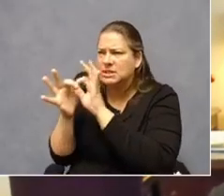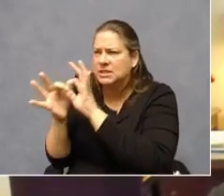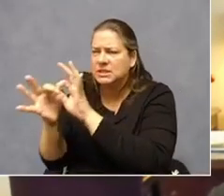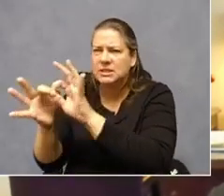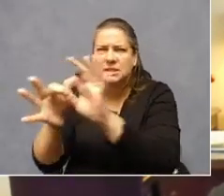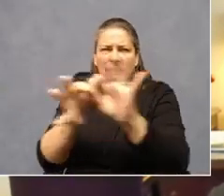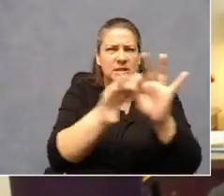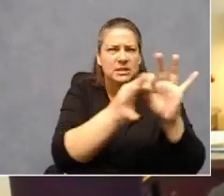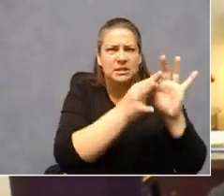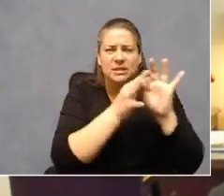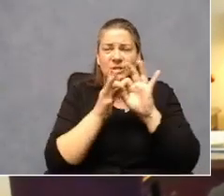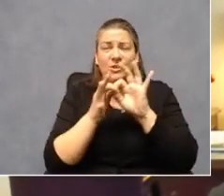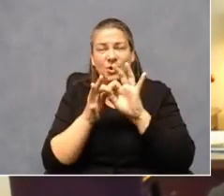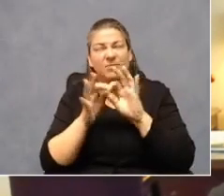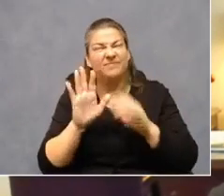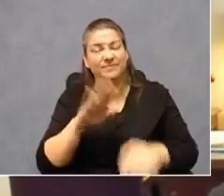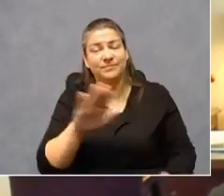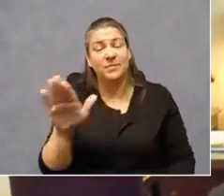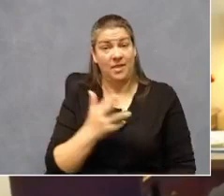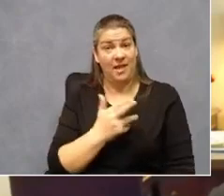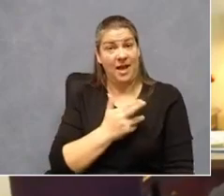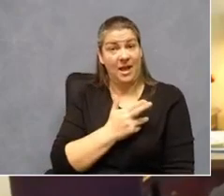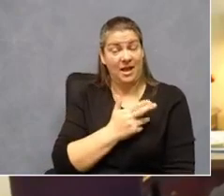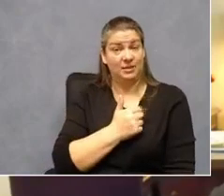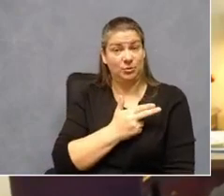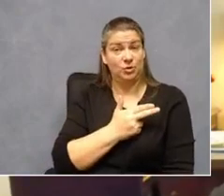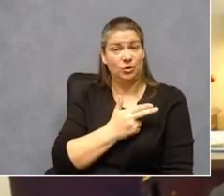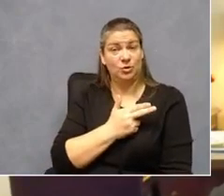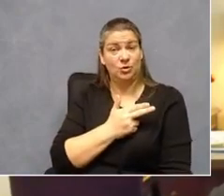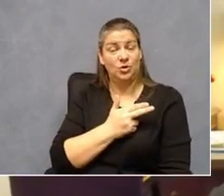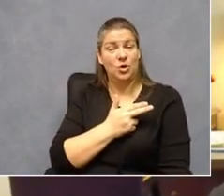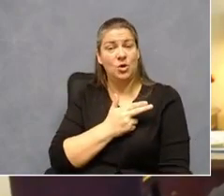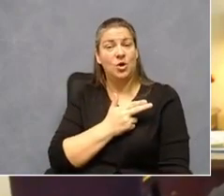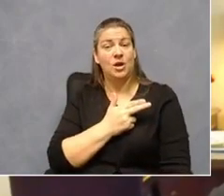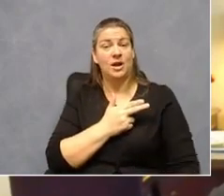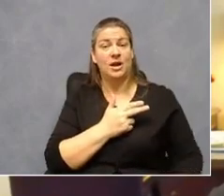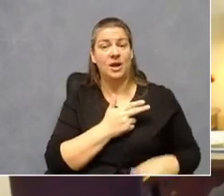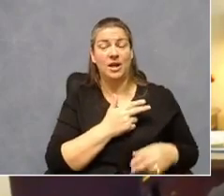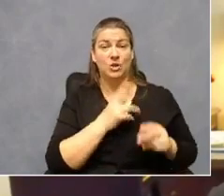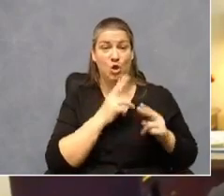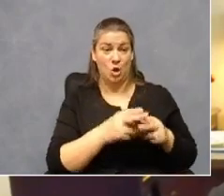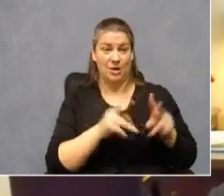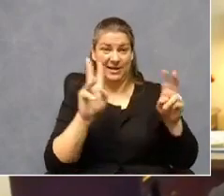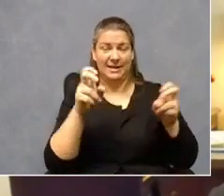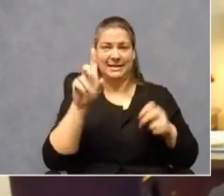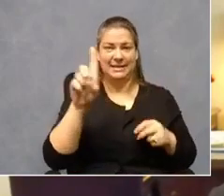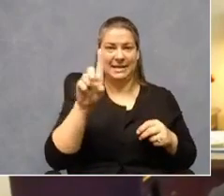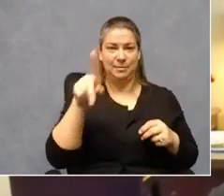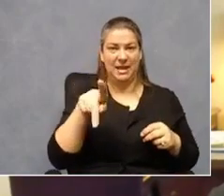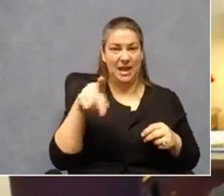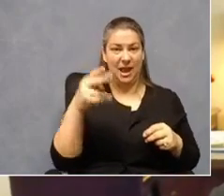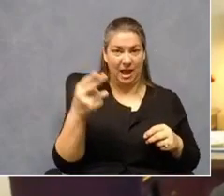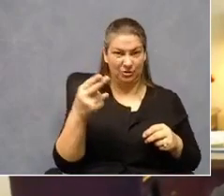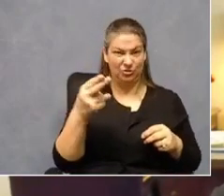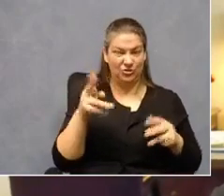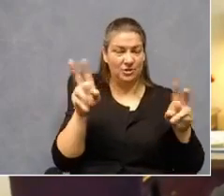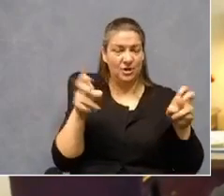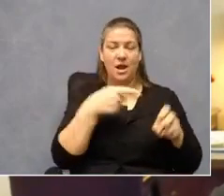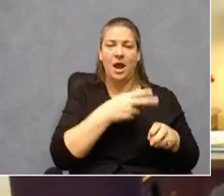The hospital-acquired infection team working at DPH. These